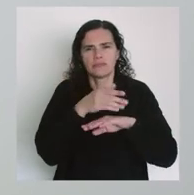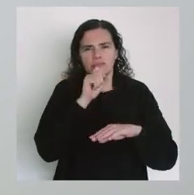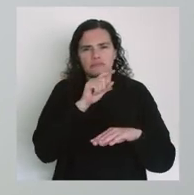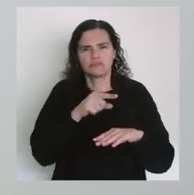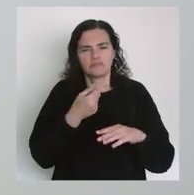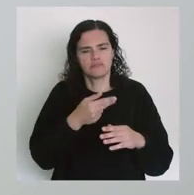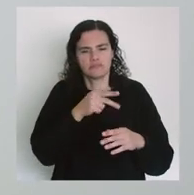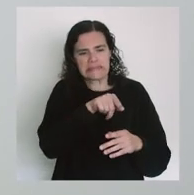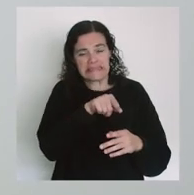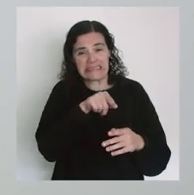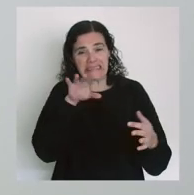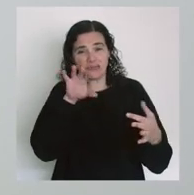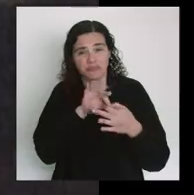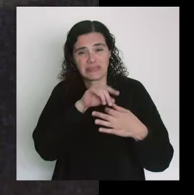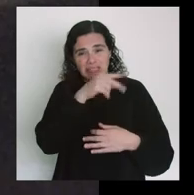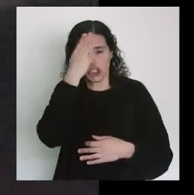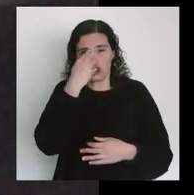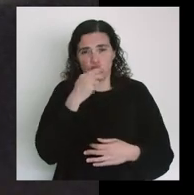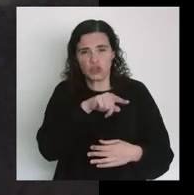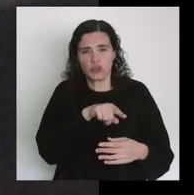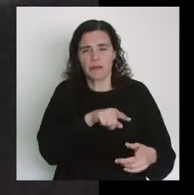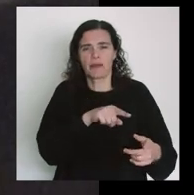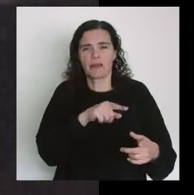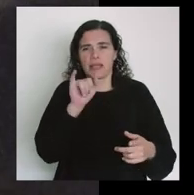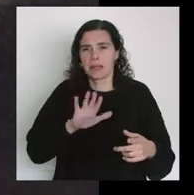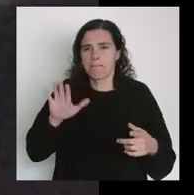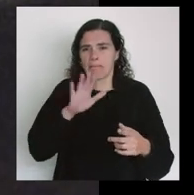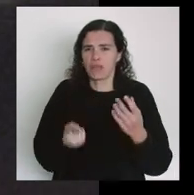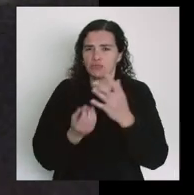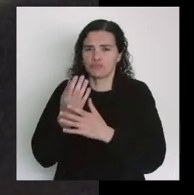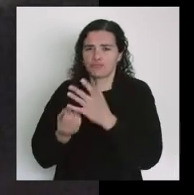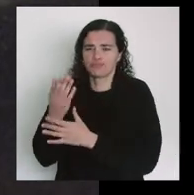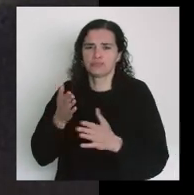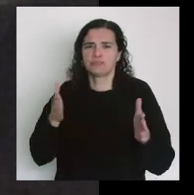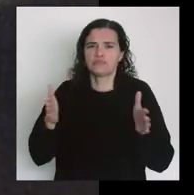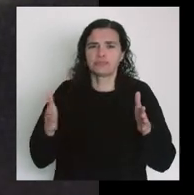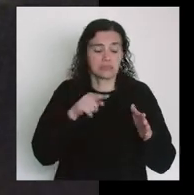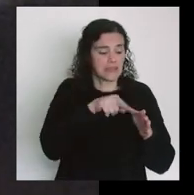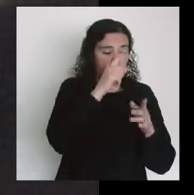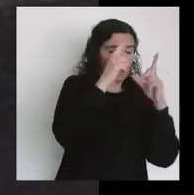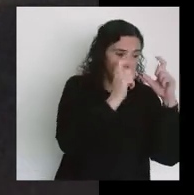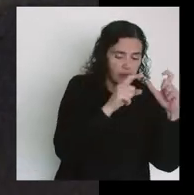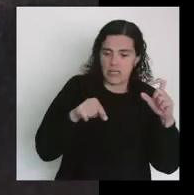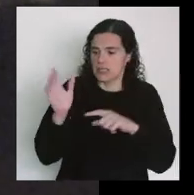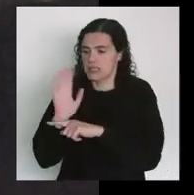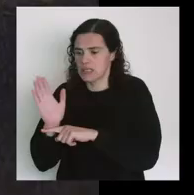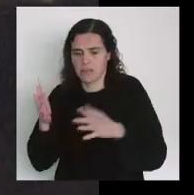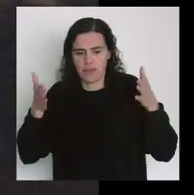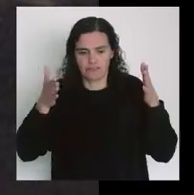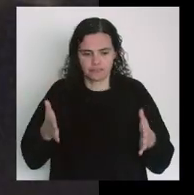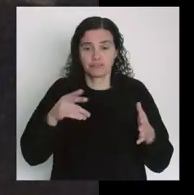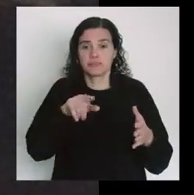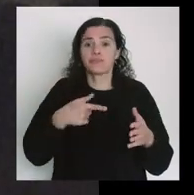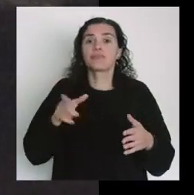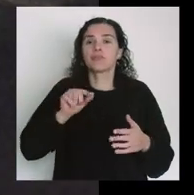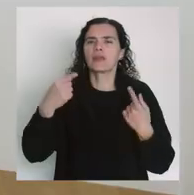lifted from this history of image making between photography and cinema. You have